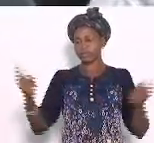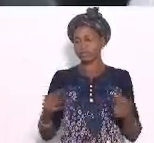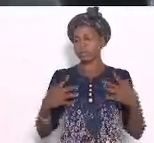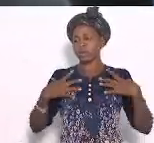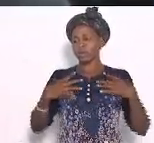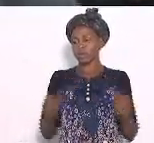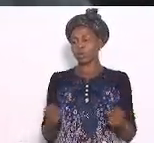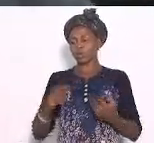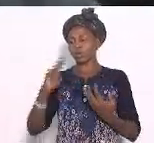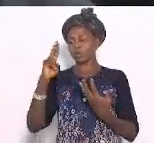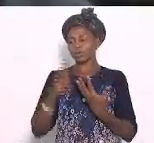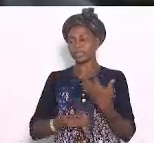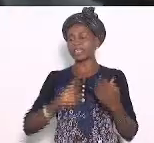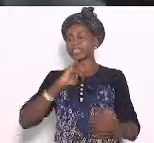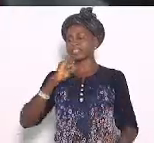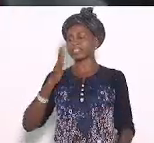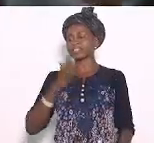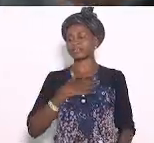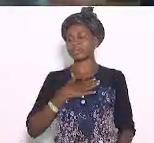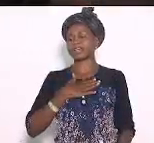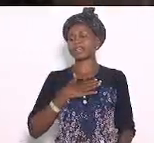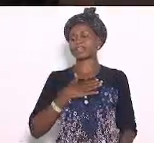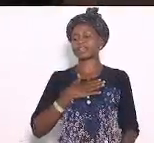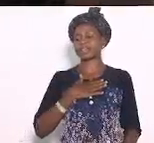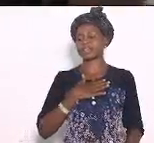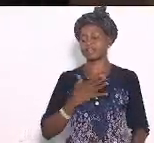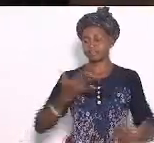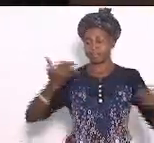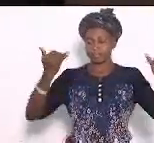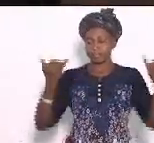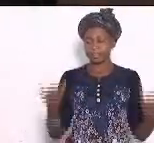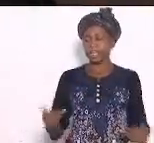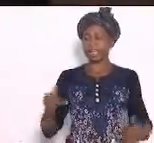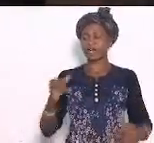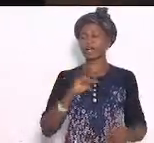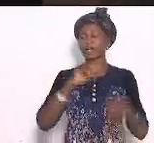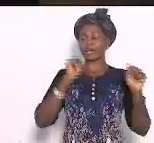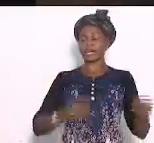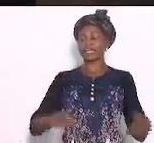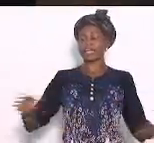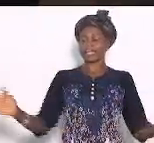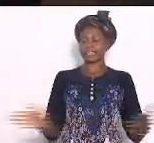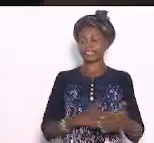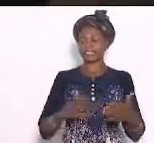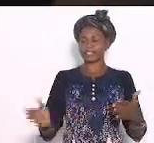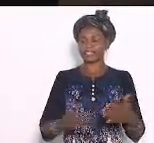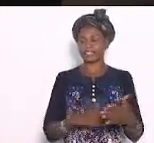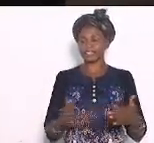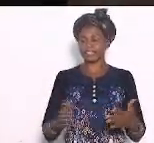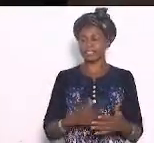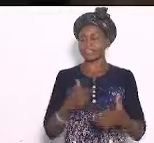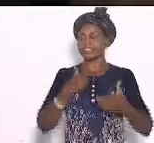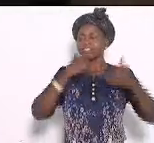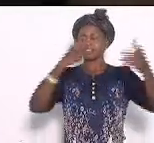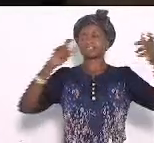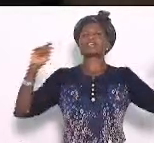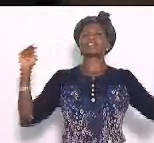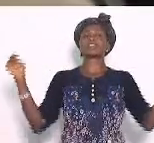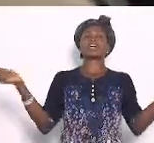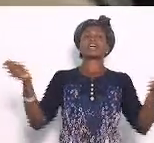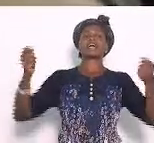God is now I can s shout